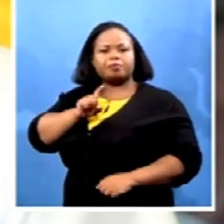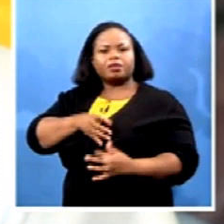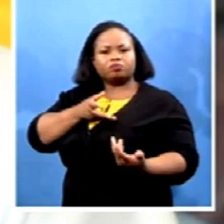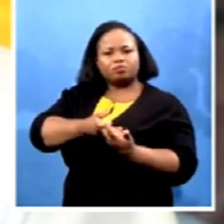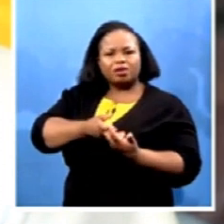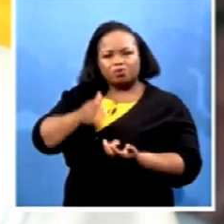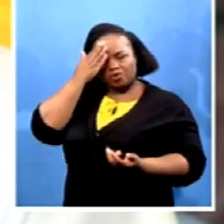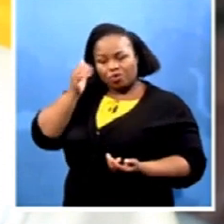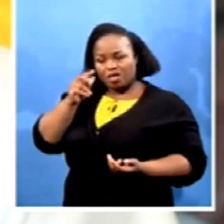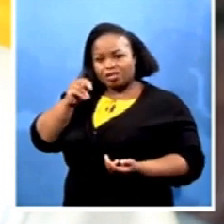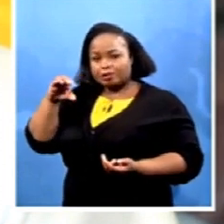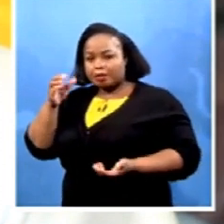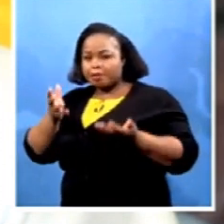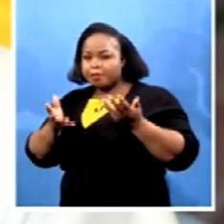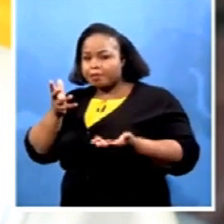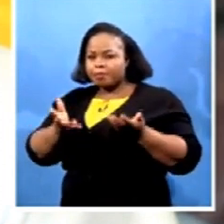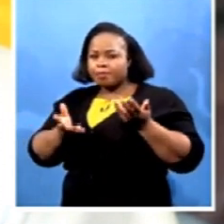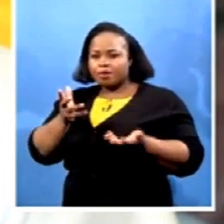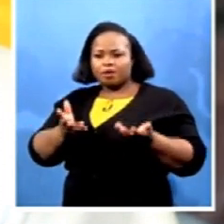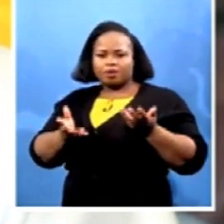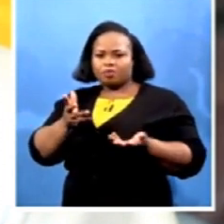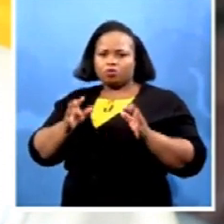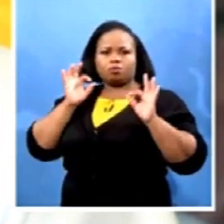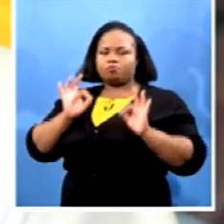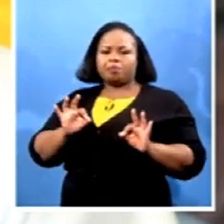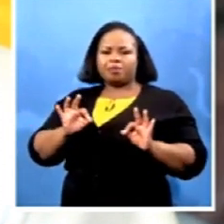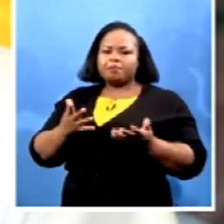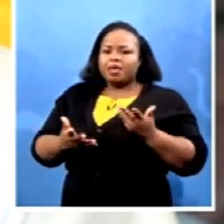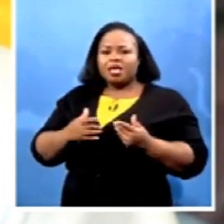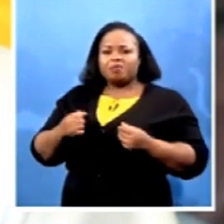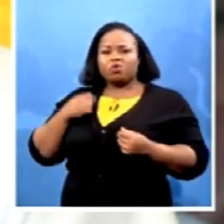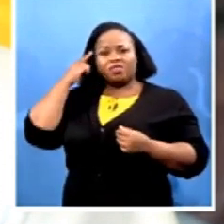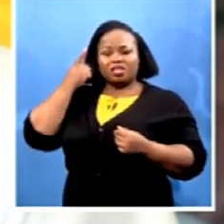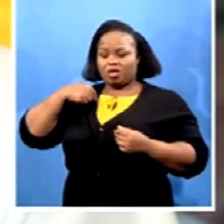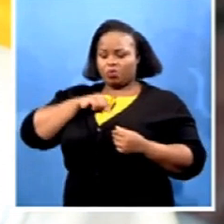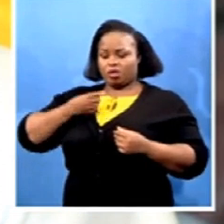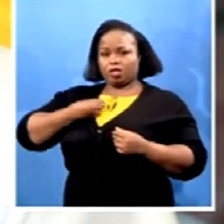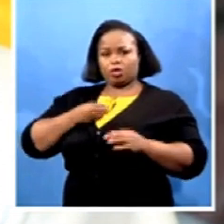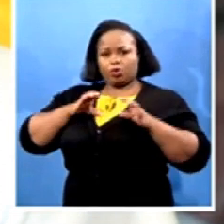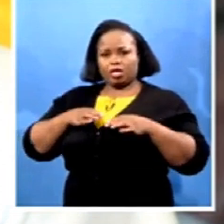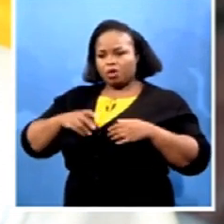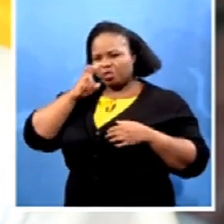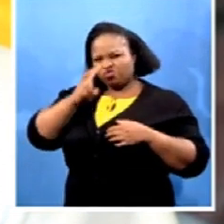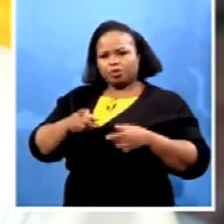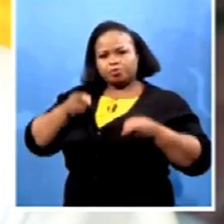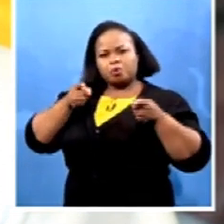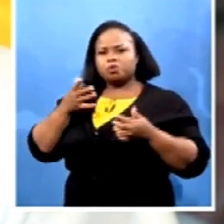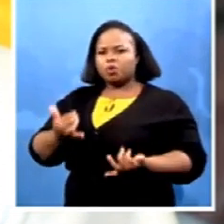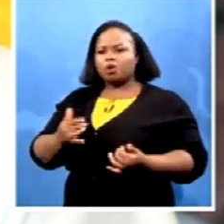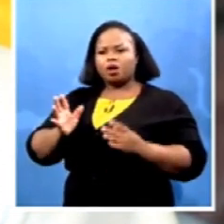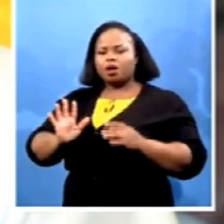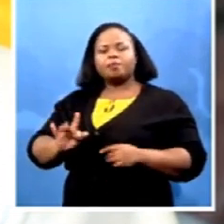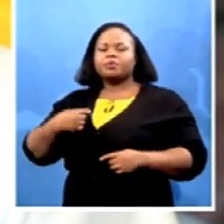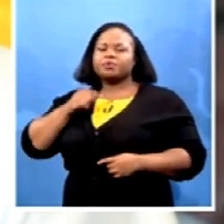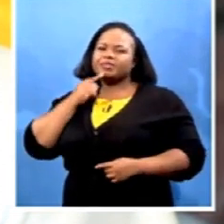be proper. We might be harsh as the youth league. But we're saying this is what we're saying, and this is. This is coming at the center and the hearts of